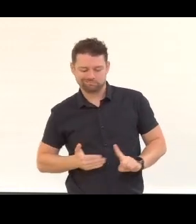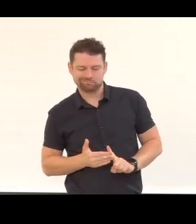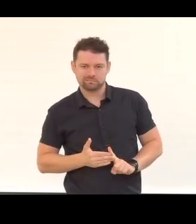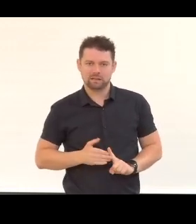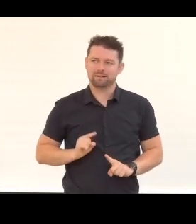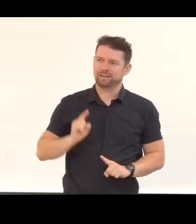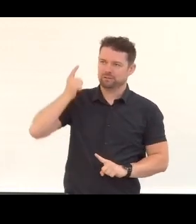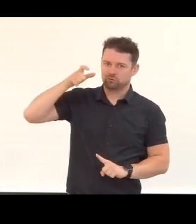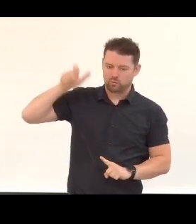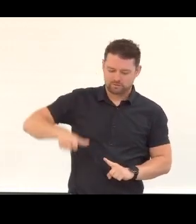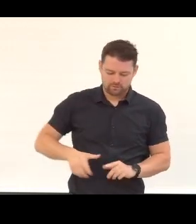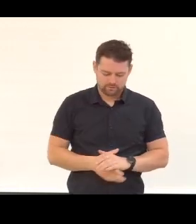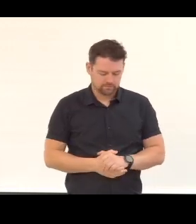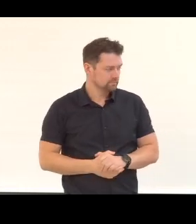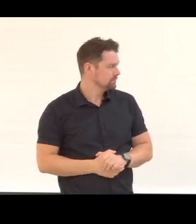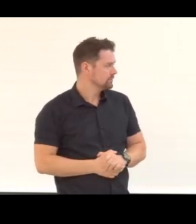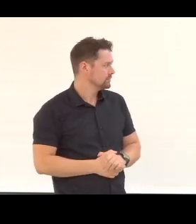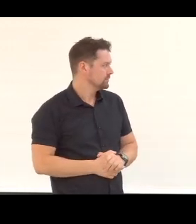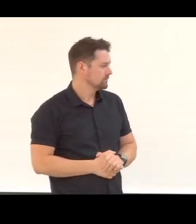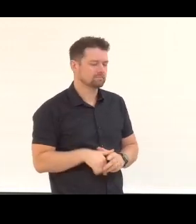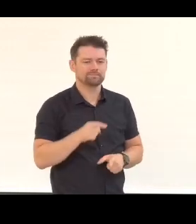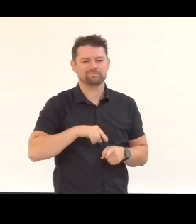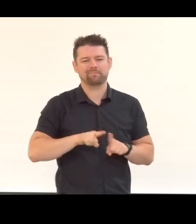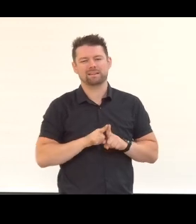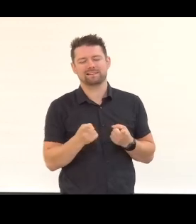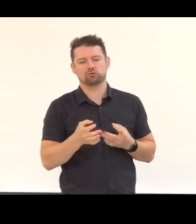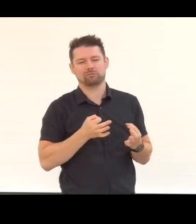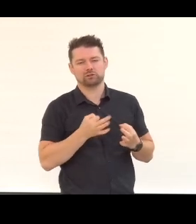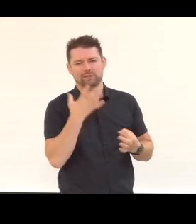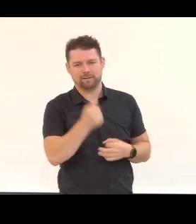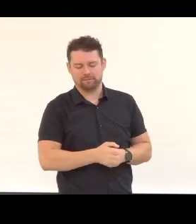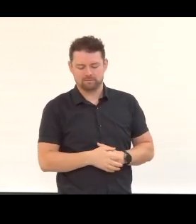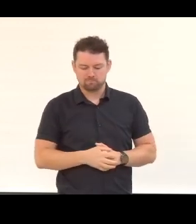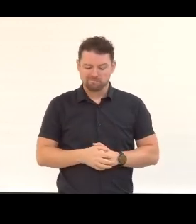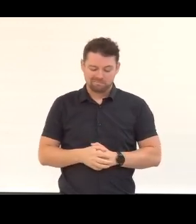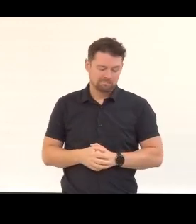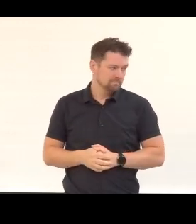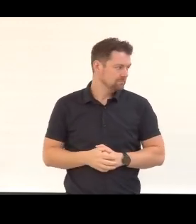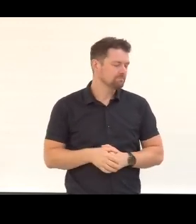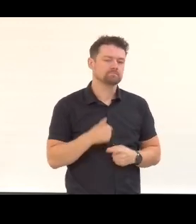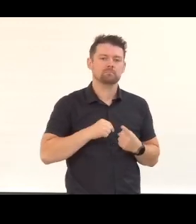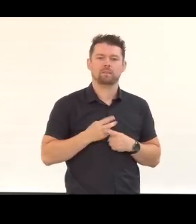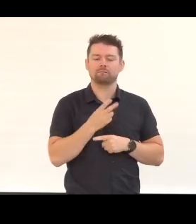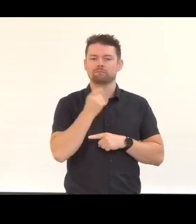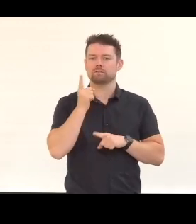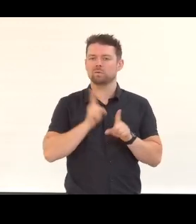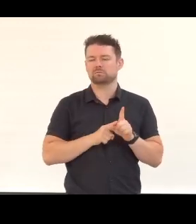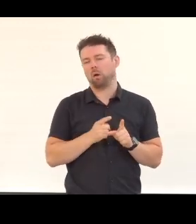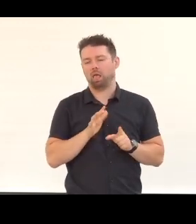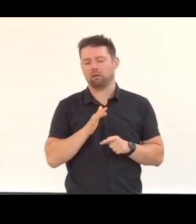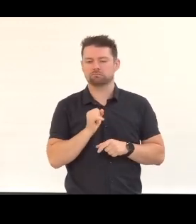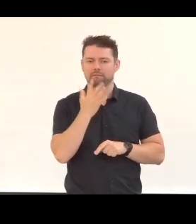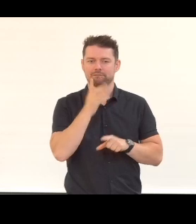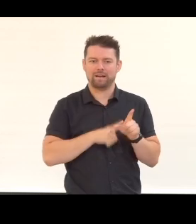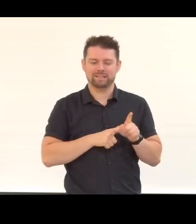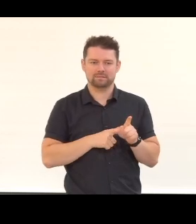the Austrian Space Forum, we have a different strategy when it comes to analog astronauts. We have every few years, every 5 years